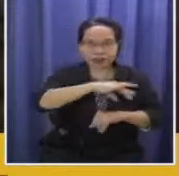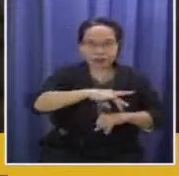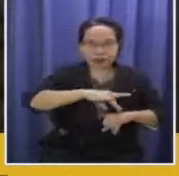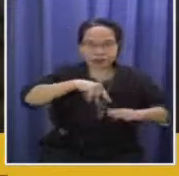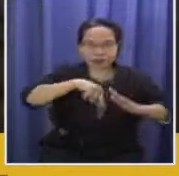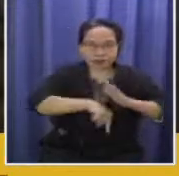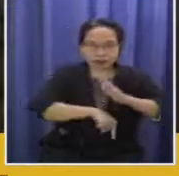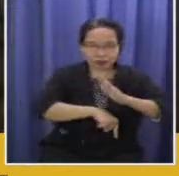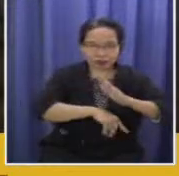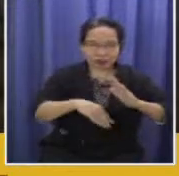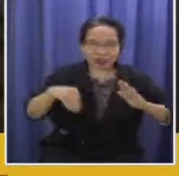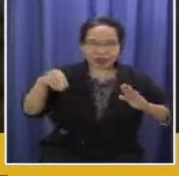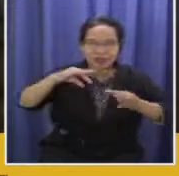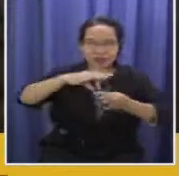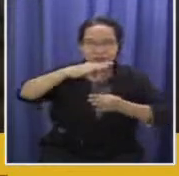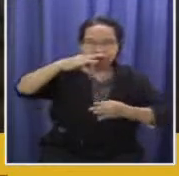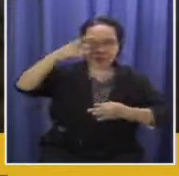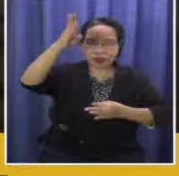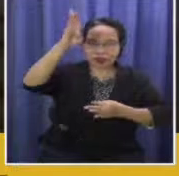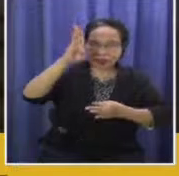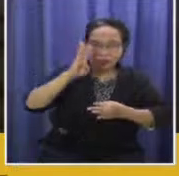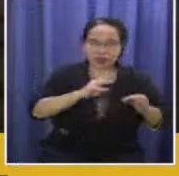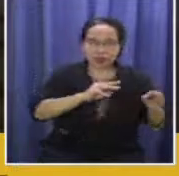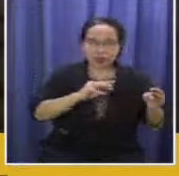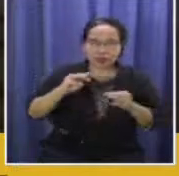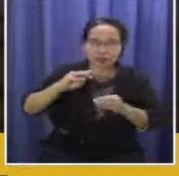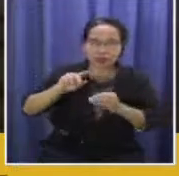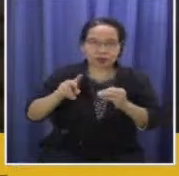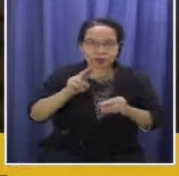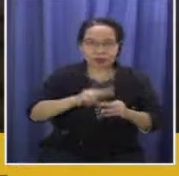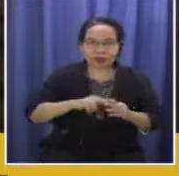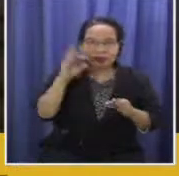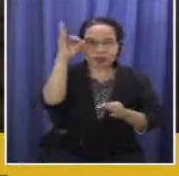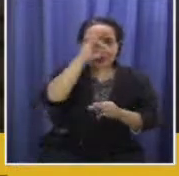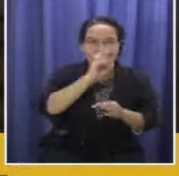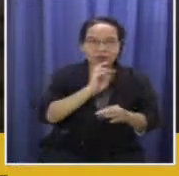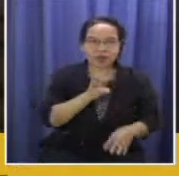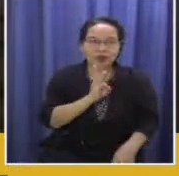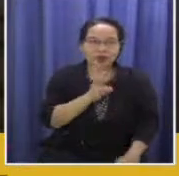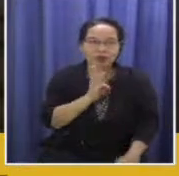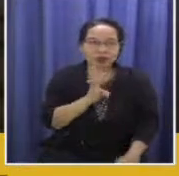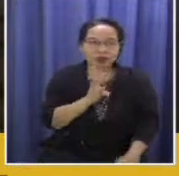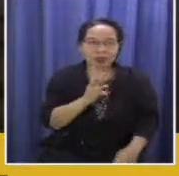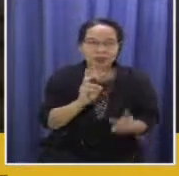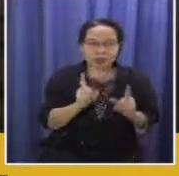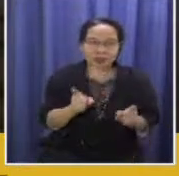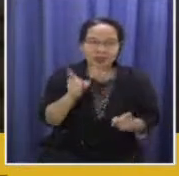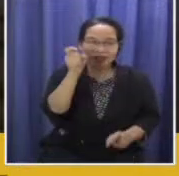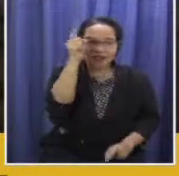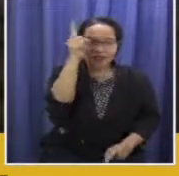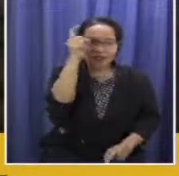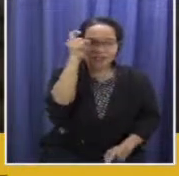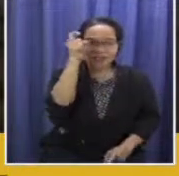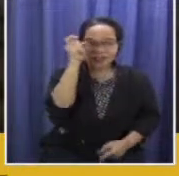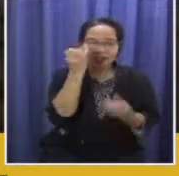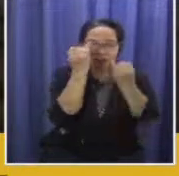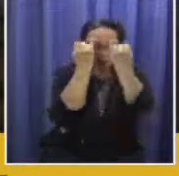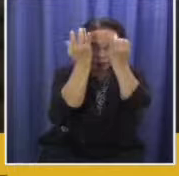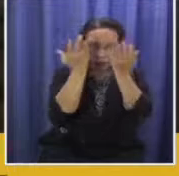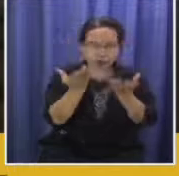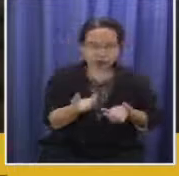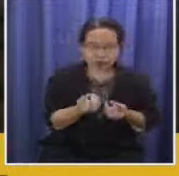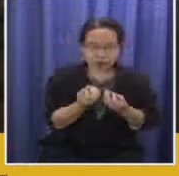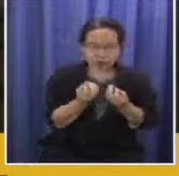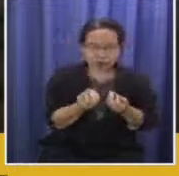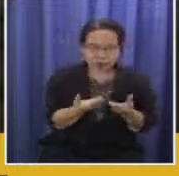deep. And the Spirit of God moved upon the face of the waters. We must understand that the information given